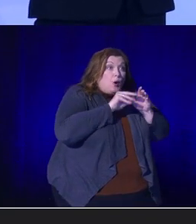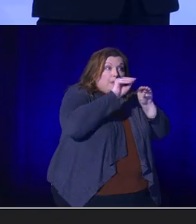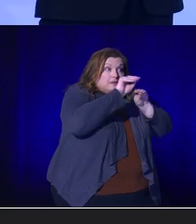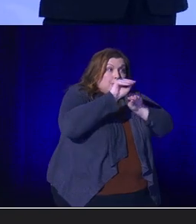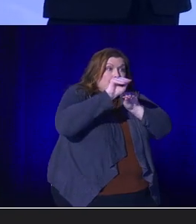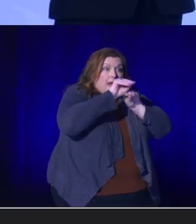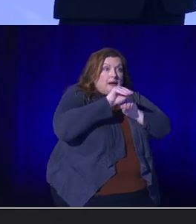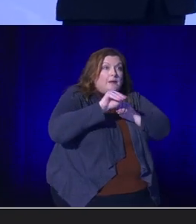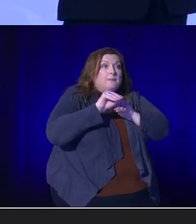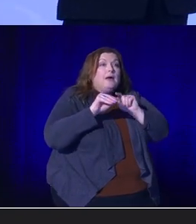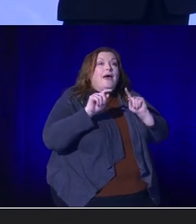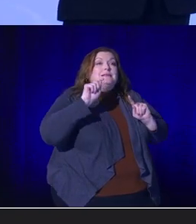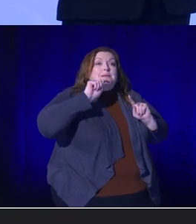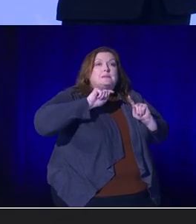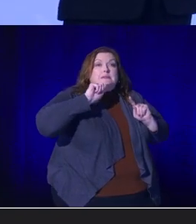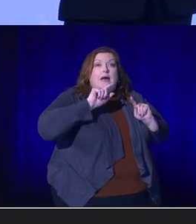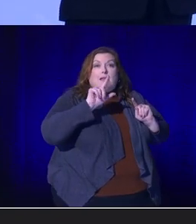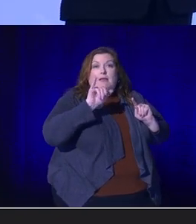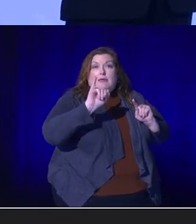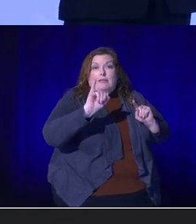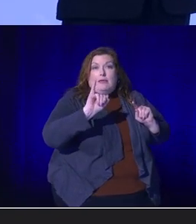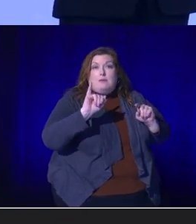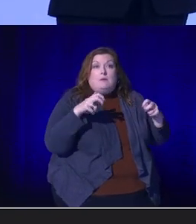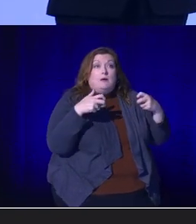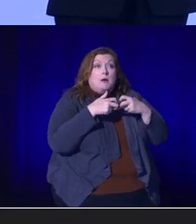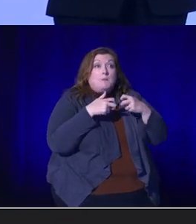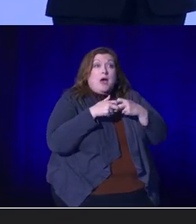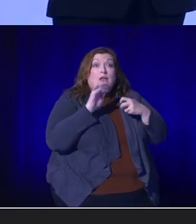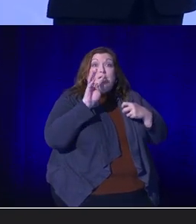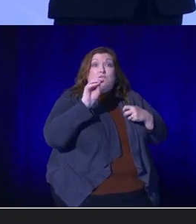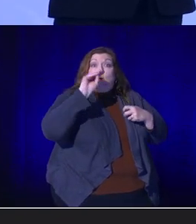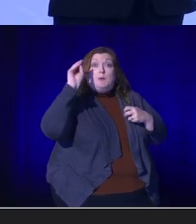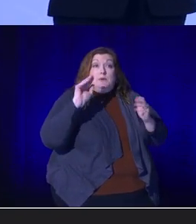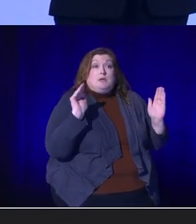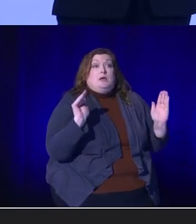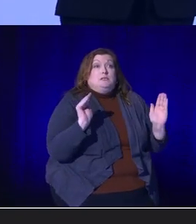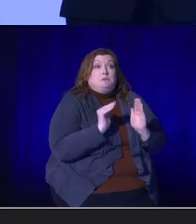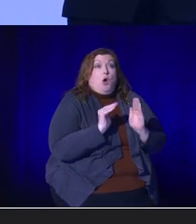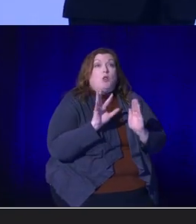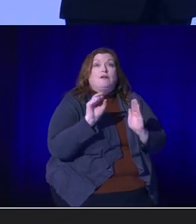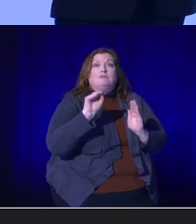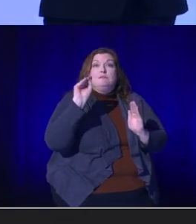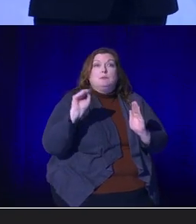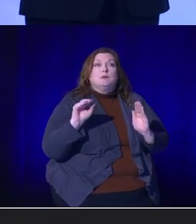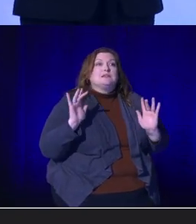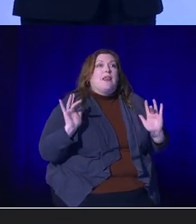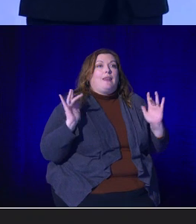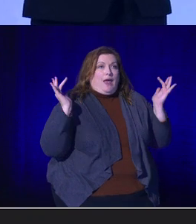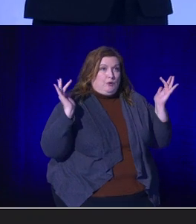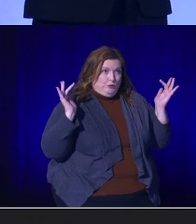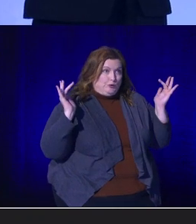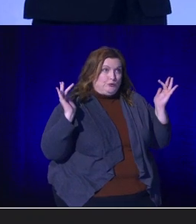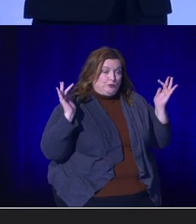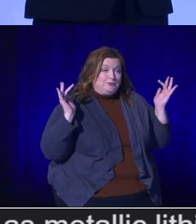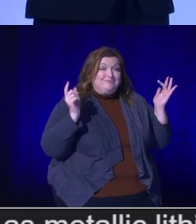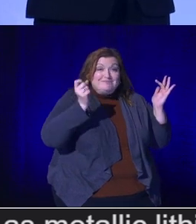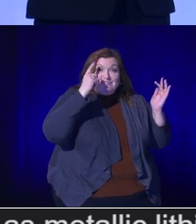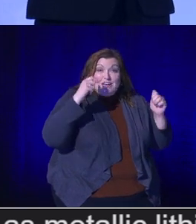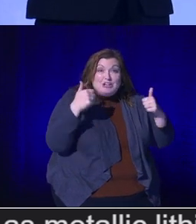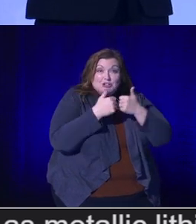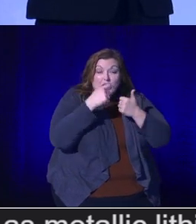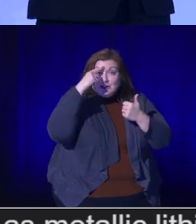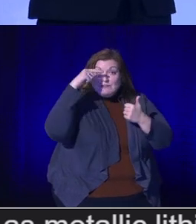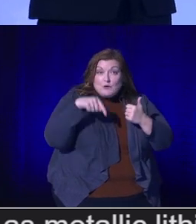So now our battery is 40% smaller and 50% lighter. The challenge of doing this